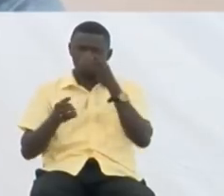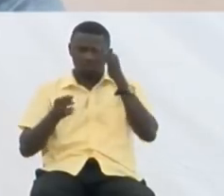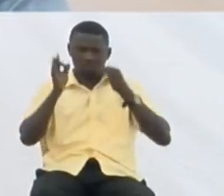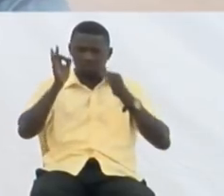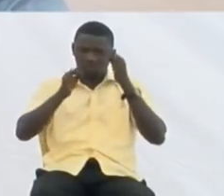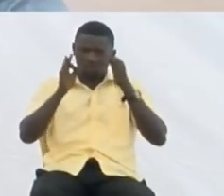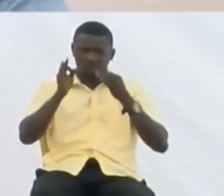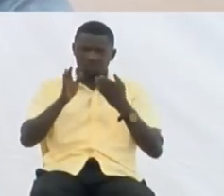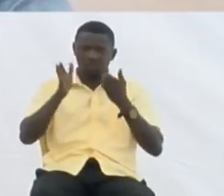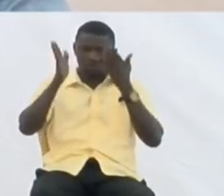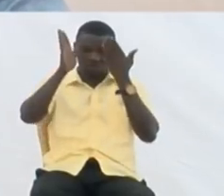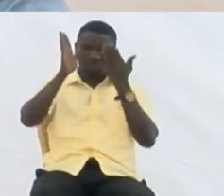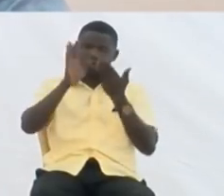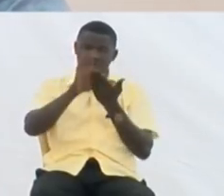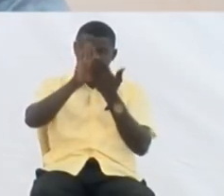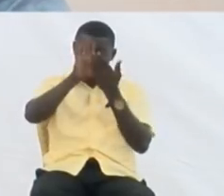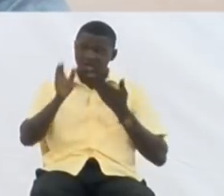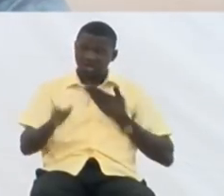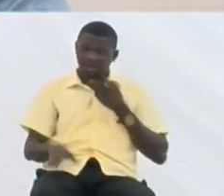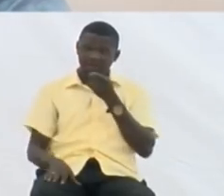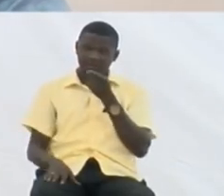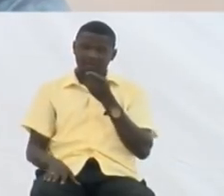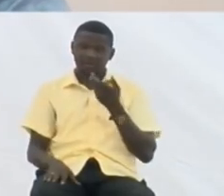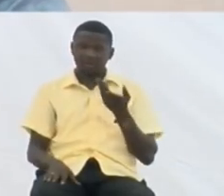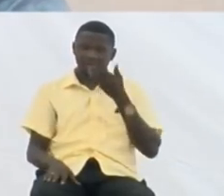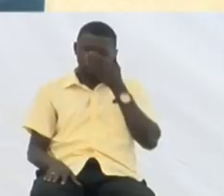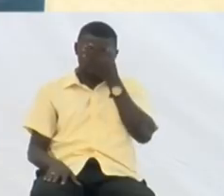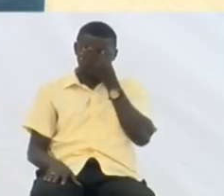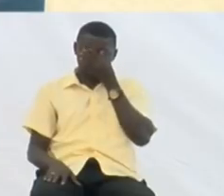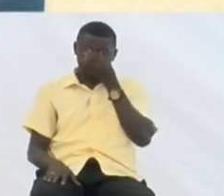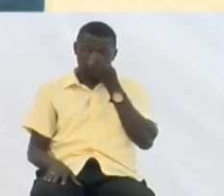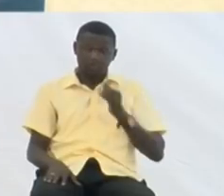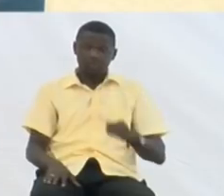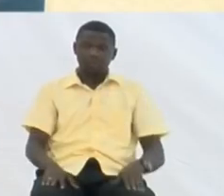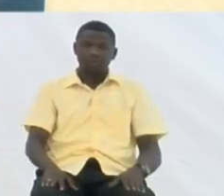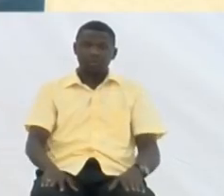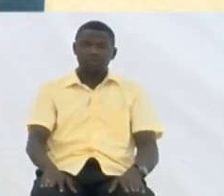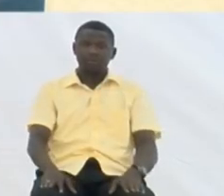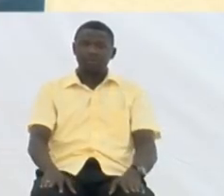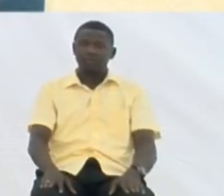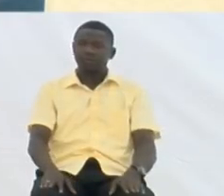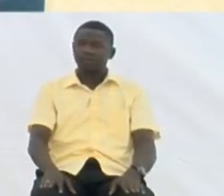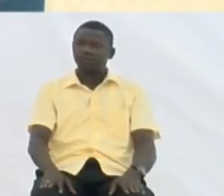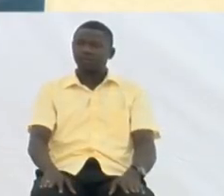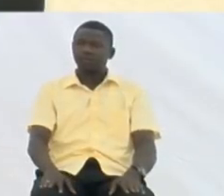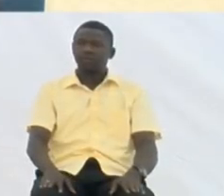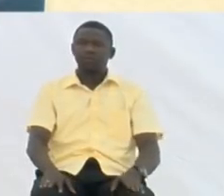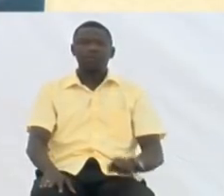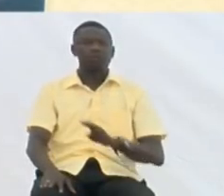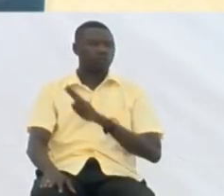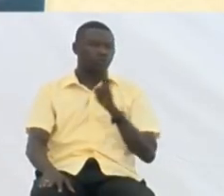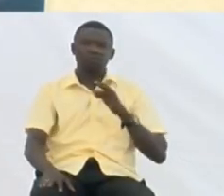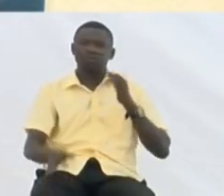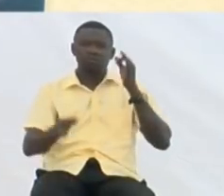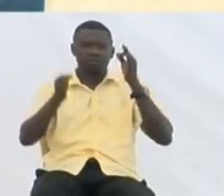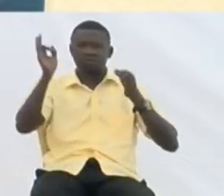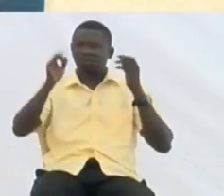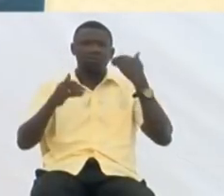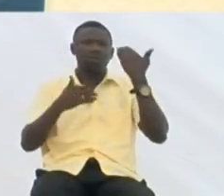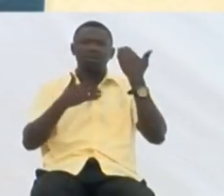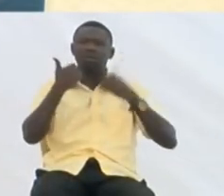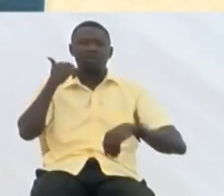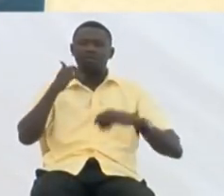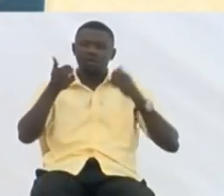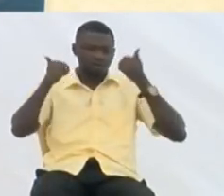aliyo tilise oke mutokono. Fo inatali sambale kitu la bang. Hani kiti omanake. No, there was no